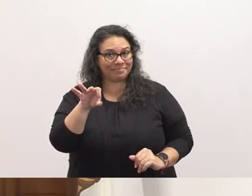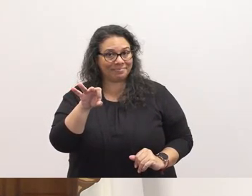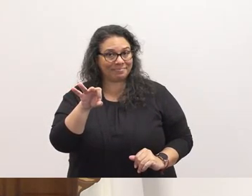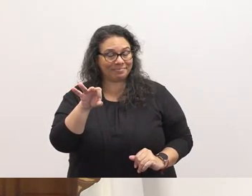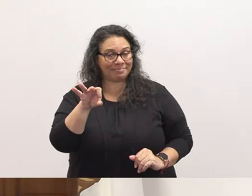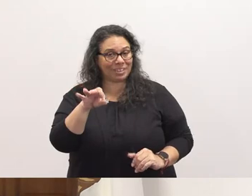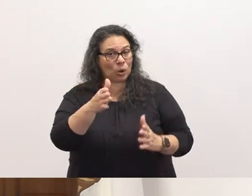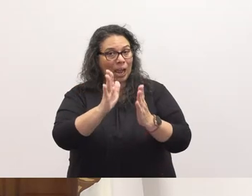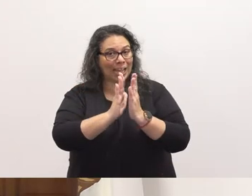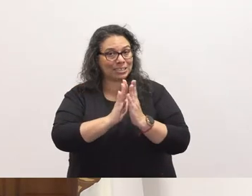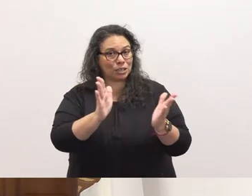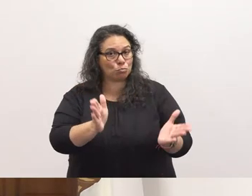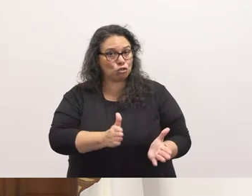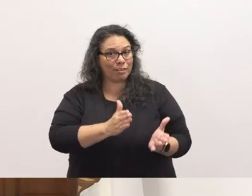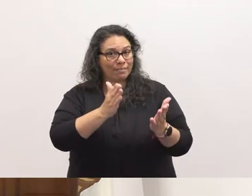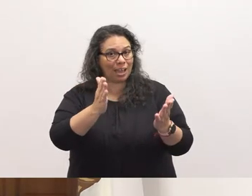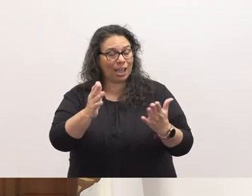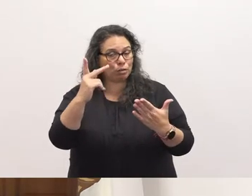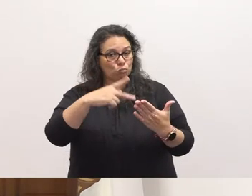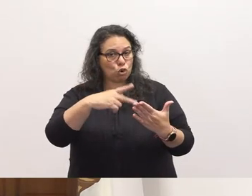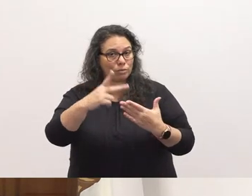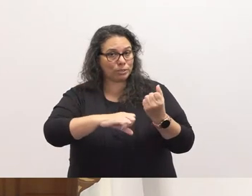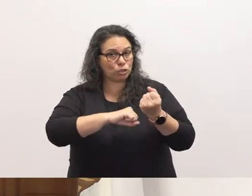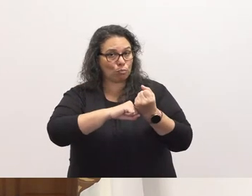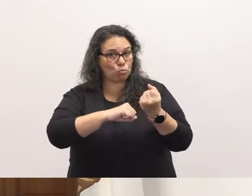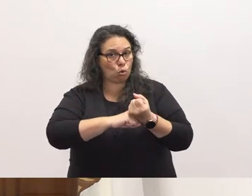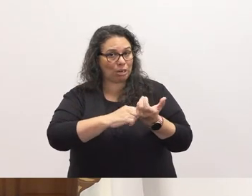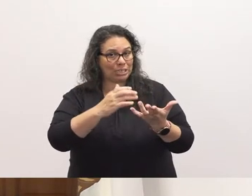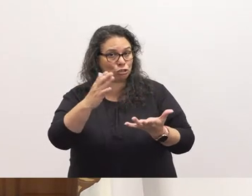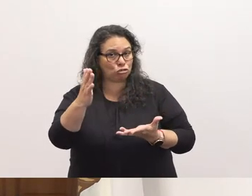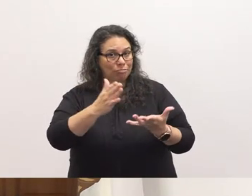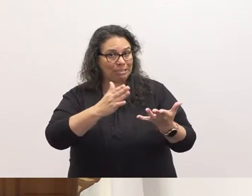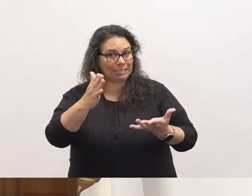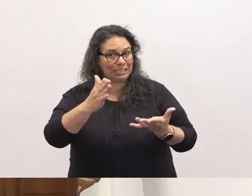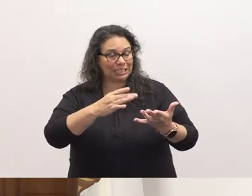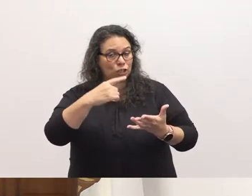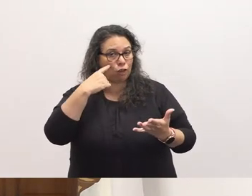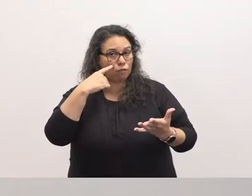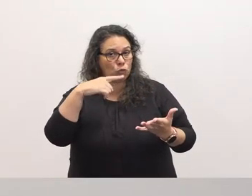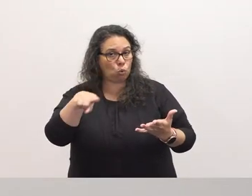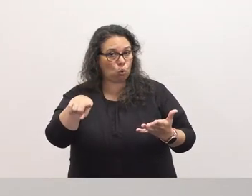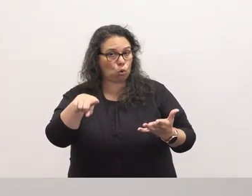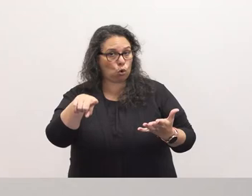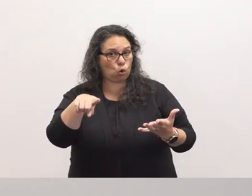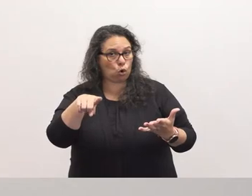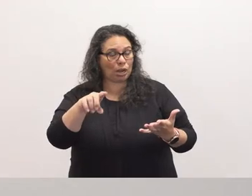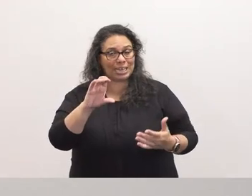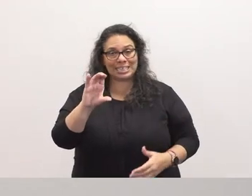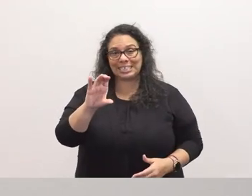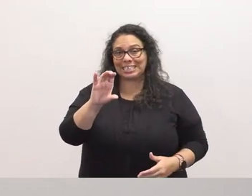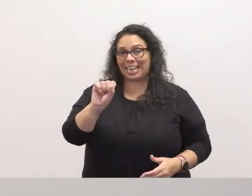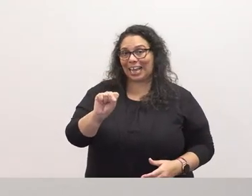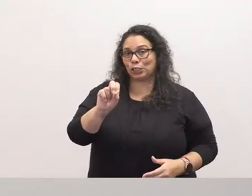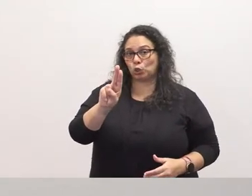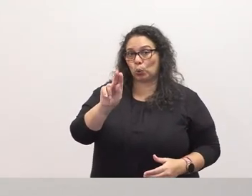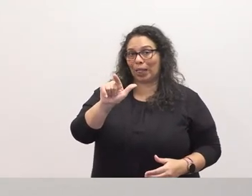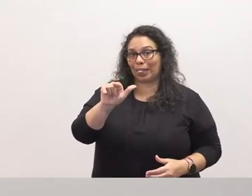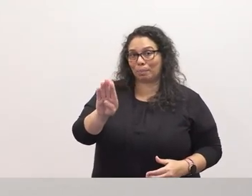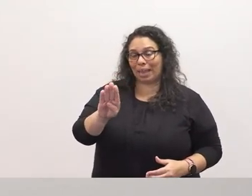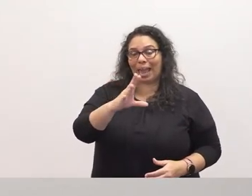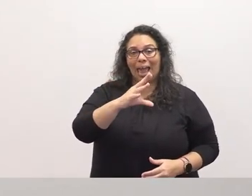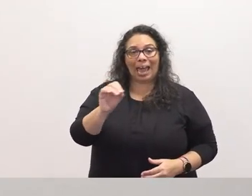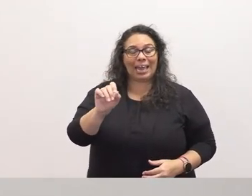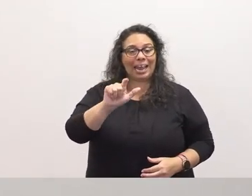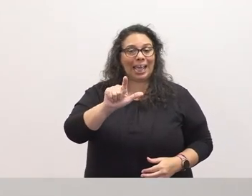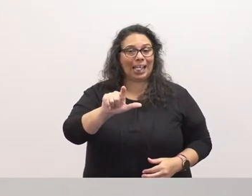19, we're asking to provide program support services for CSULB and